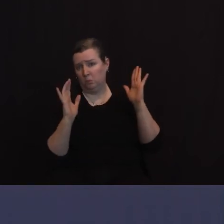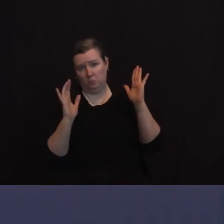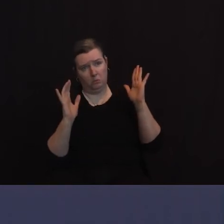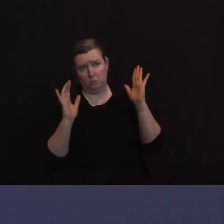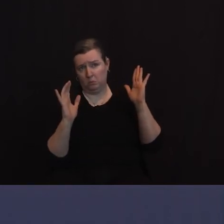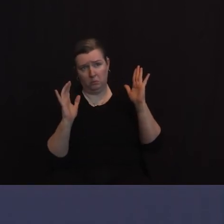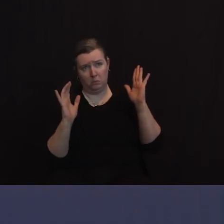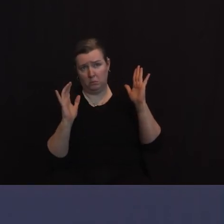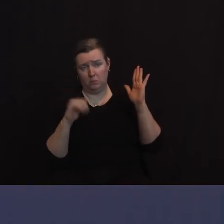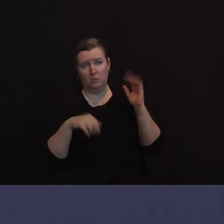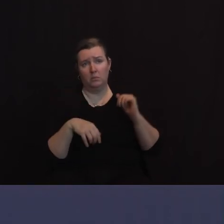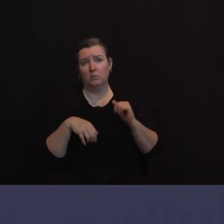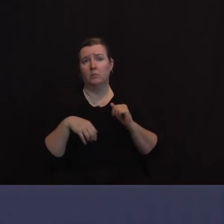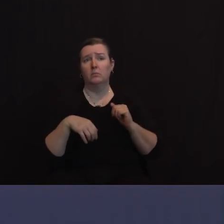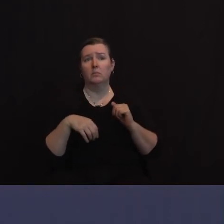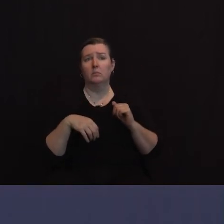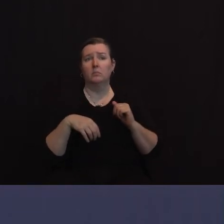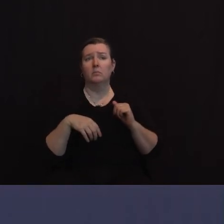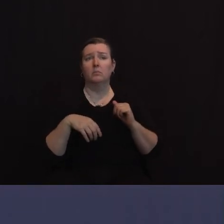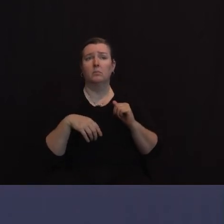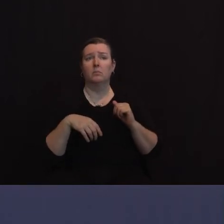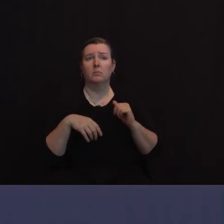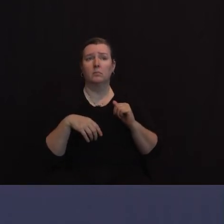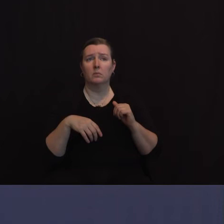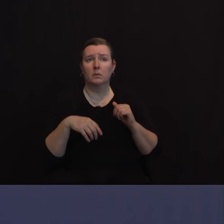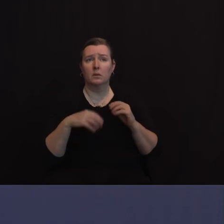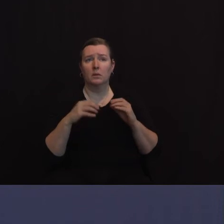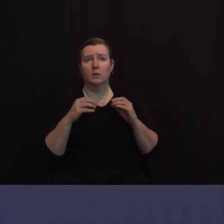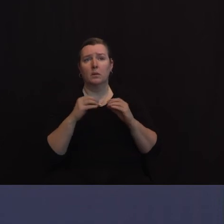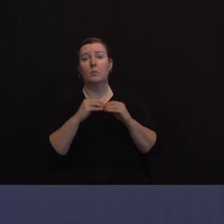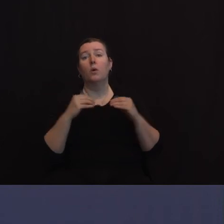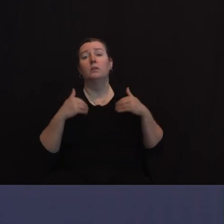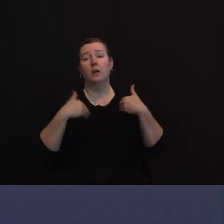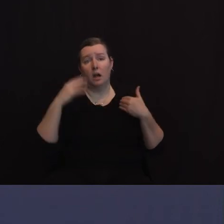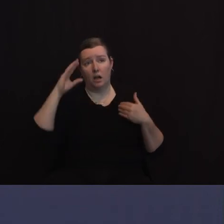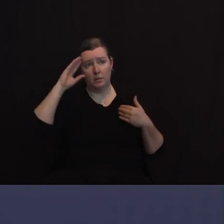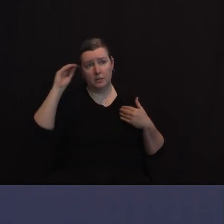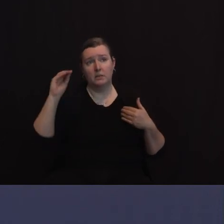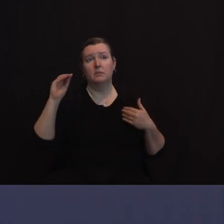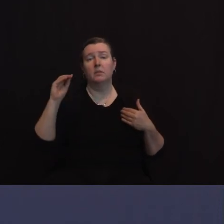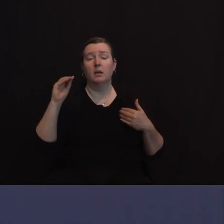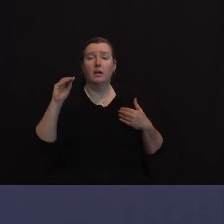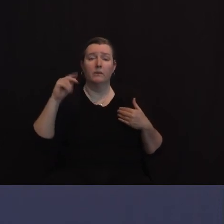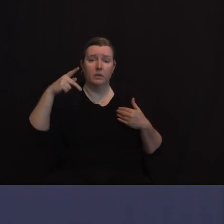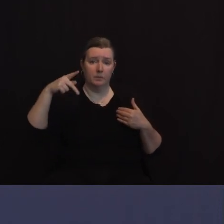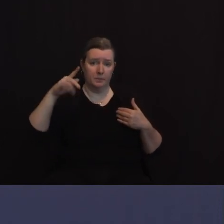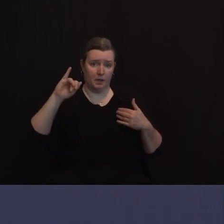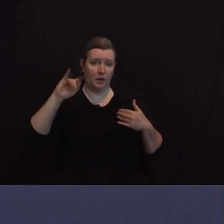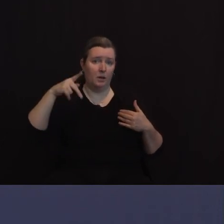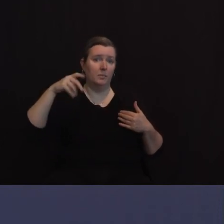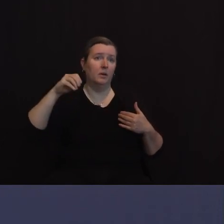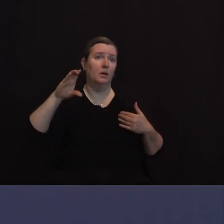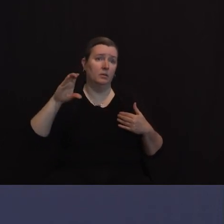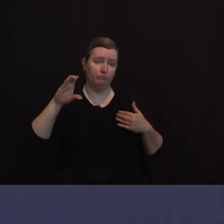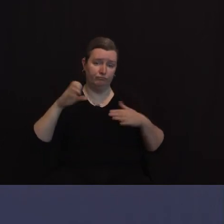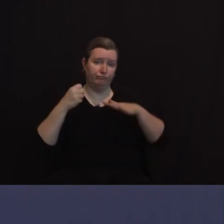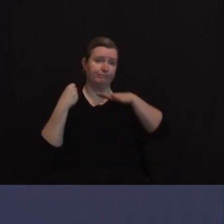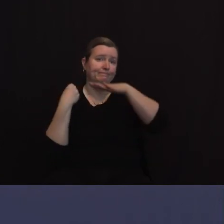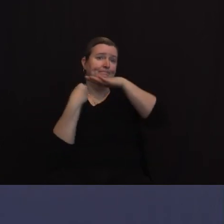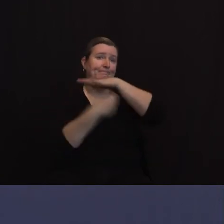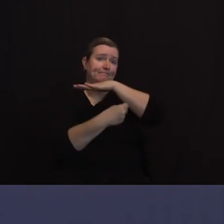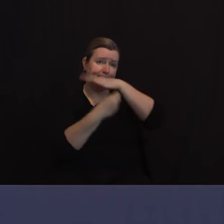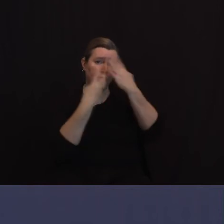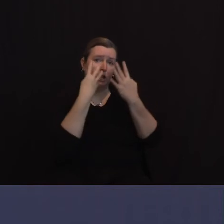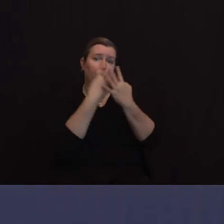and disproportionately young males of color into the criminal justice system. And it either